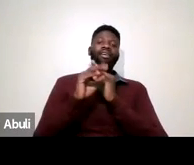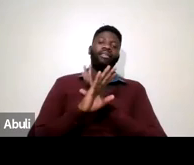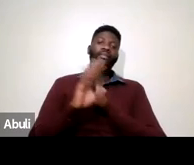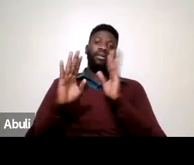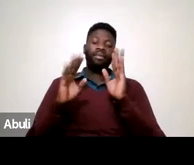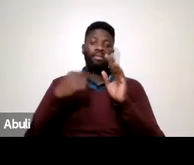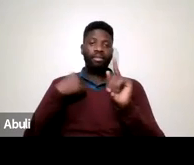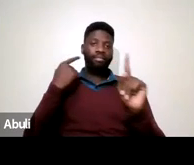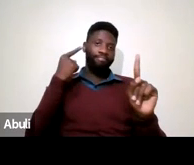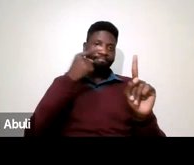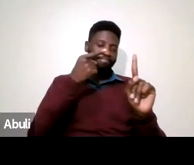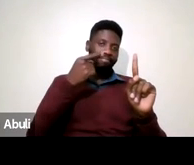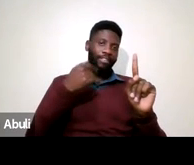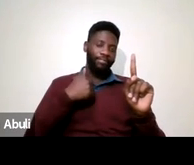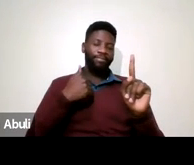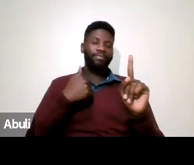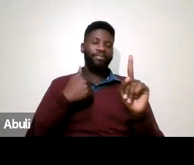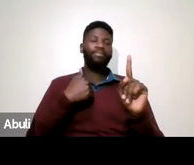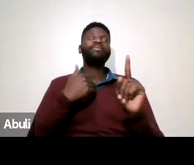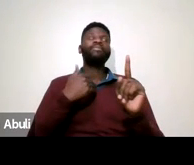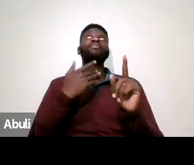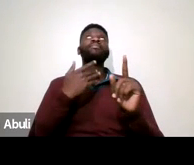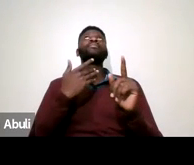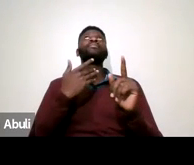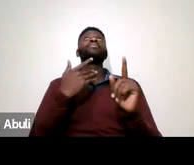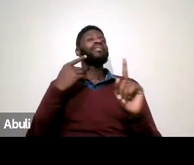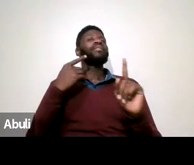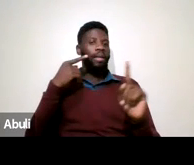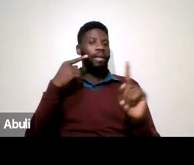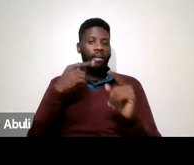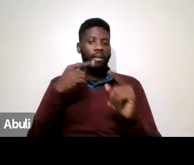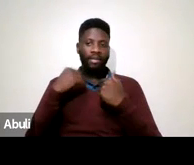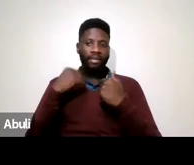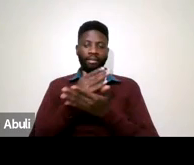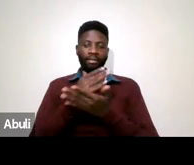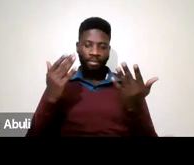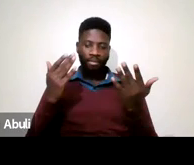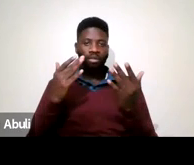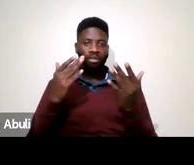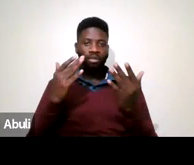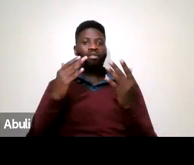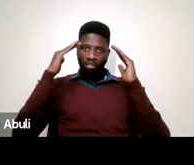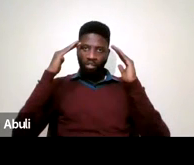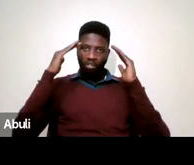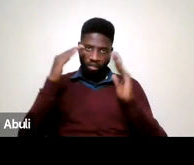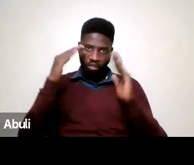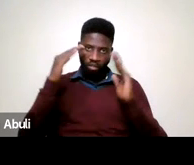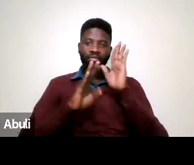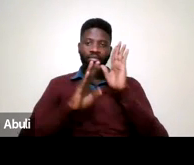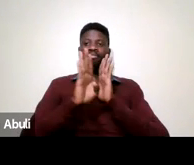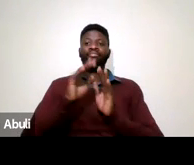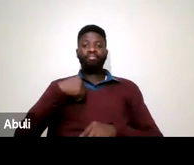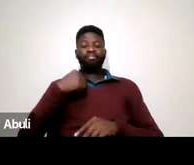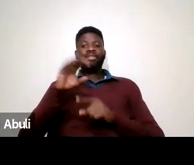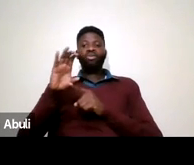goals on working, on having something which has got to do with development, then Yes. I had to go for that course because